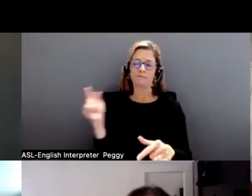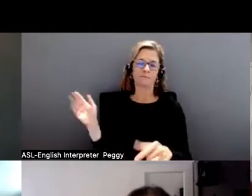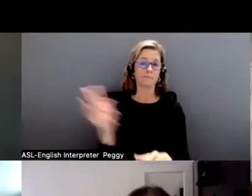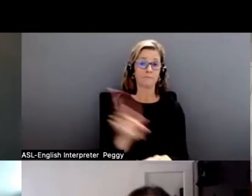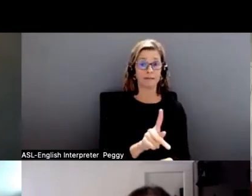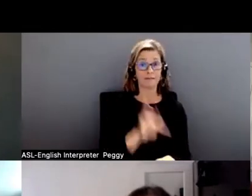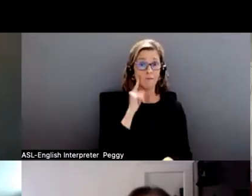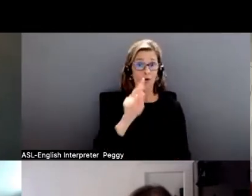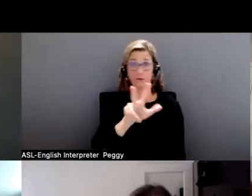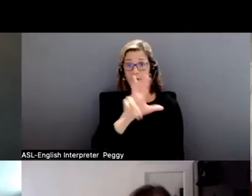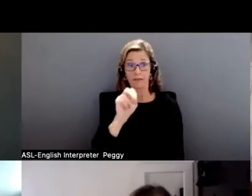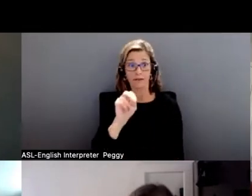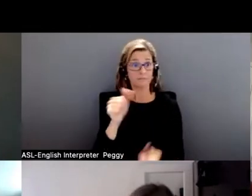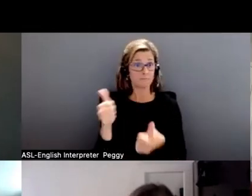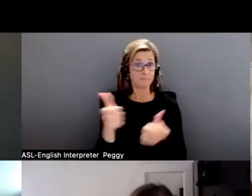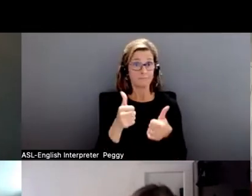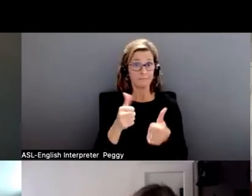everyone?